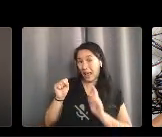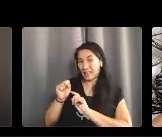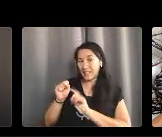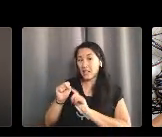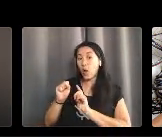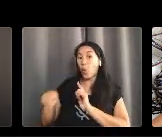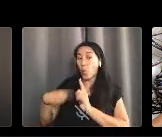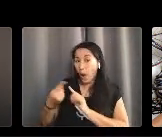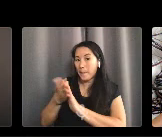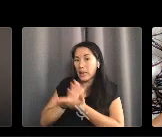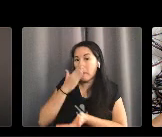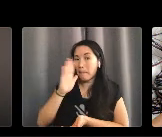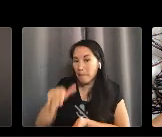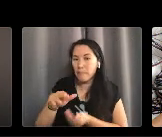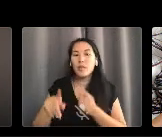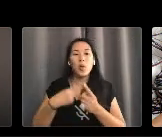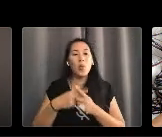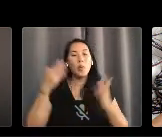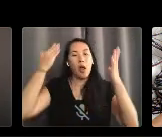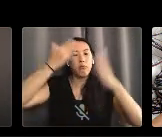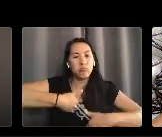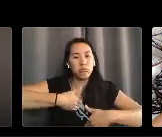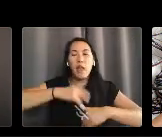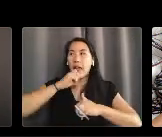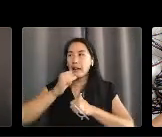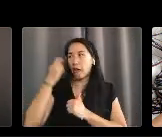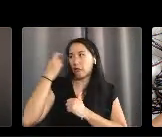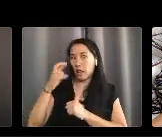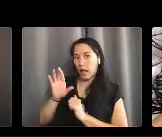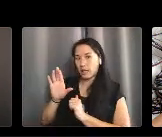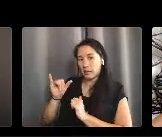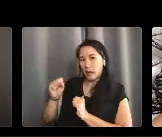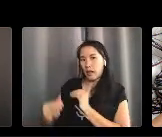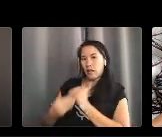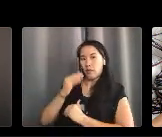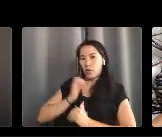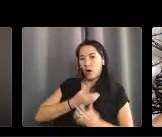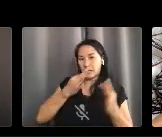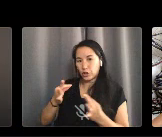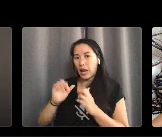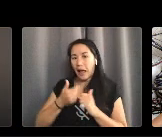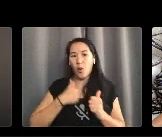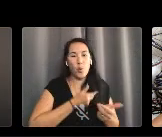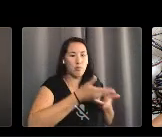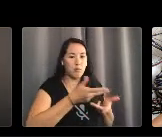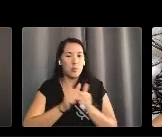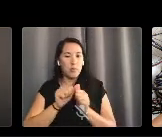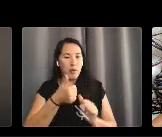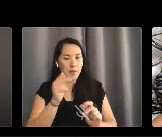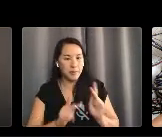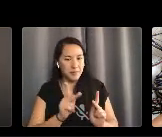regard to how it might influence our decisions and impact others. The second point to think about